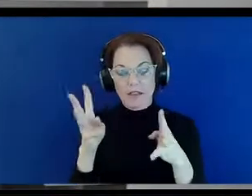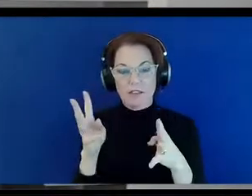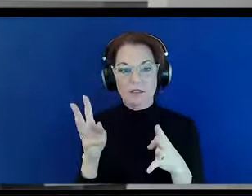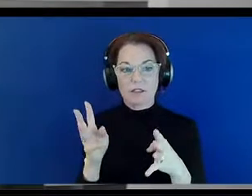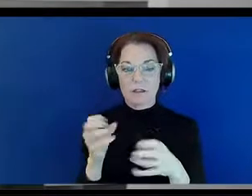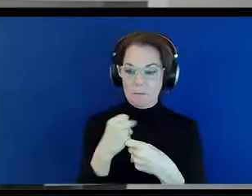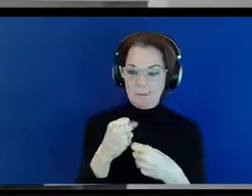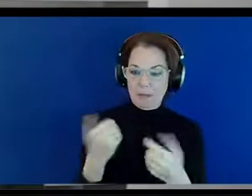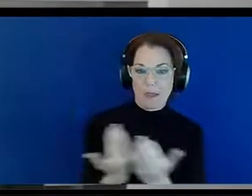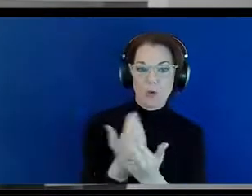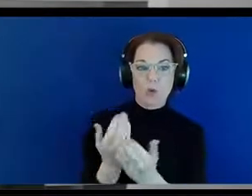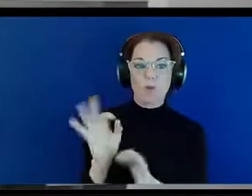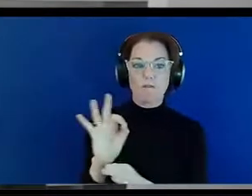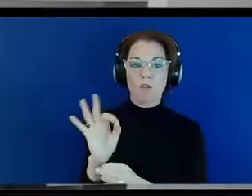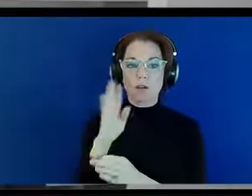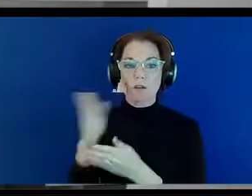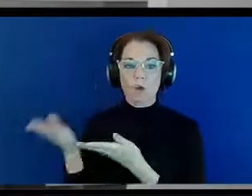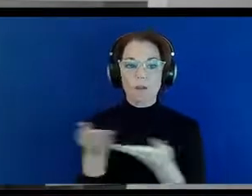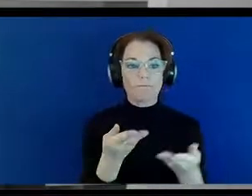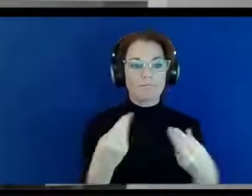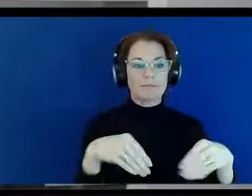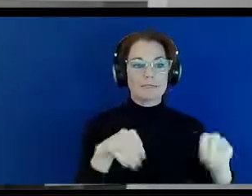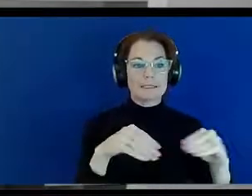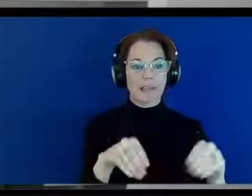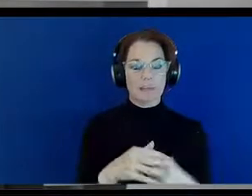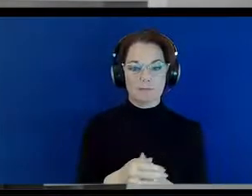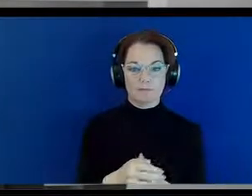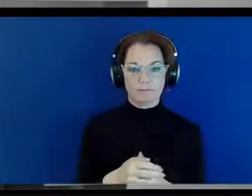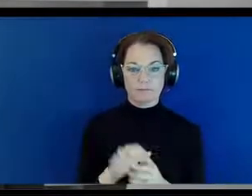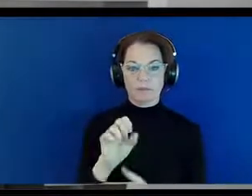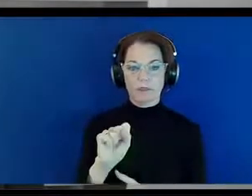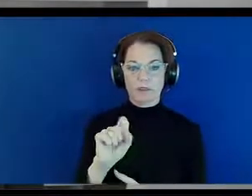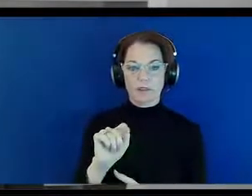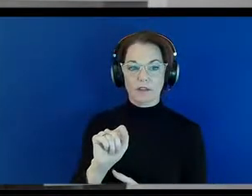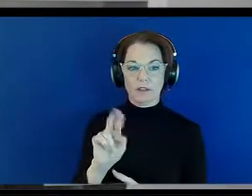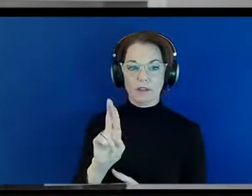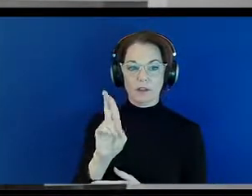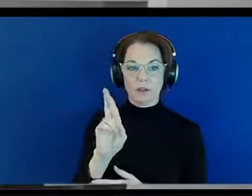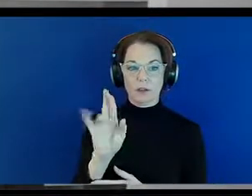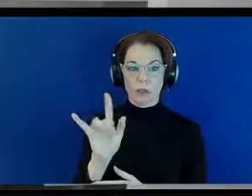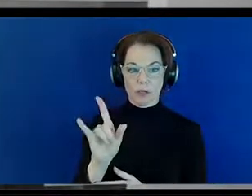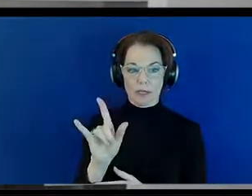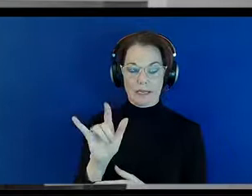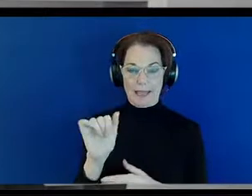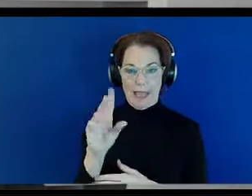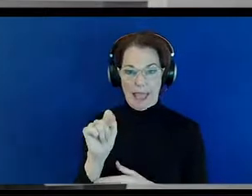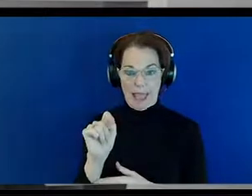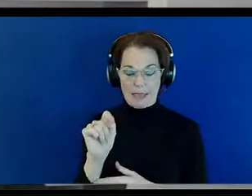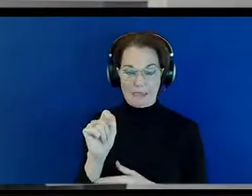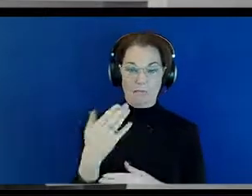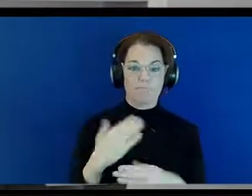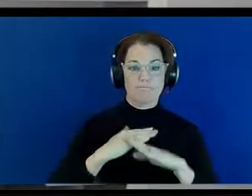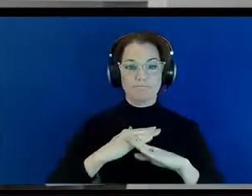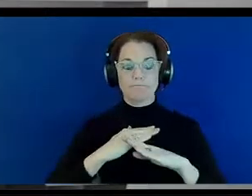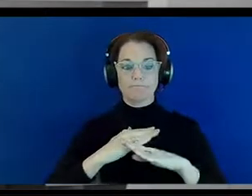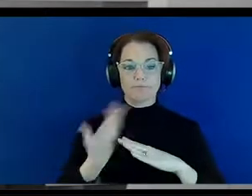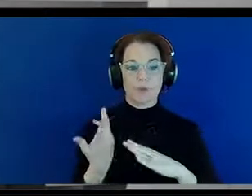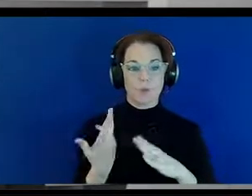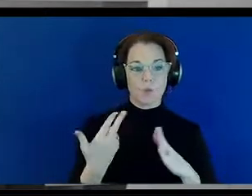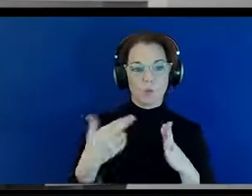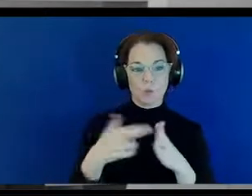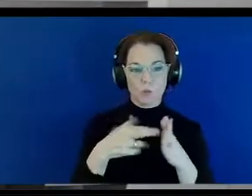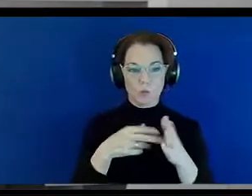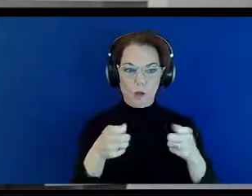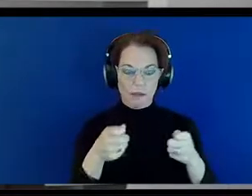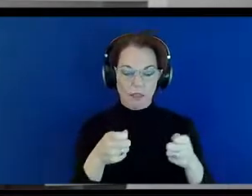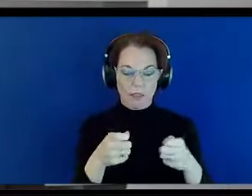confidence. In short, the Sturdy Act promotes innovation and regulatory clarity. This will be good for